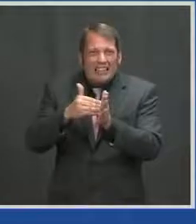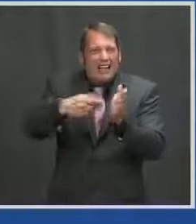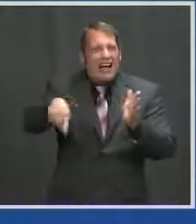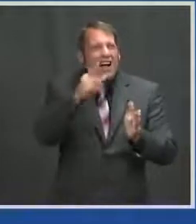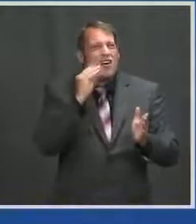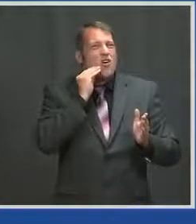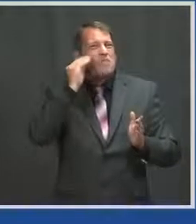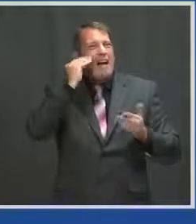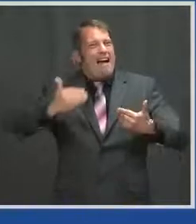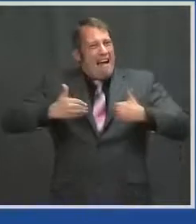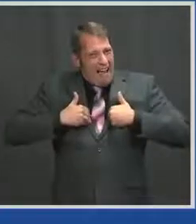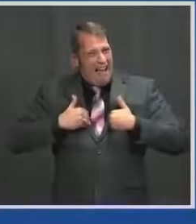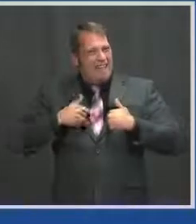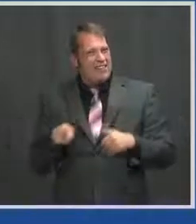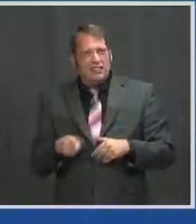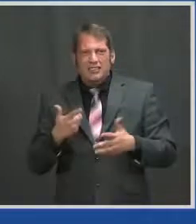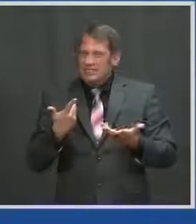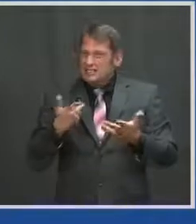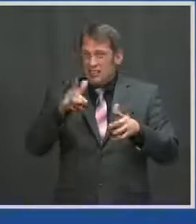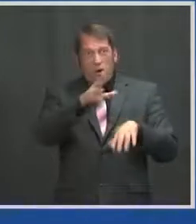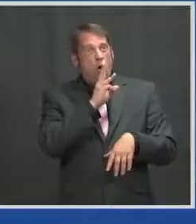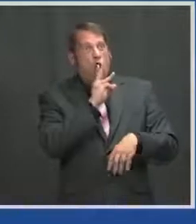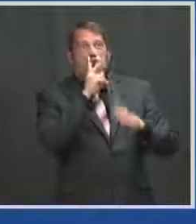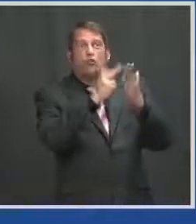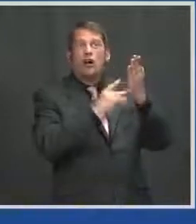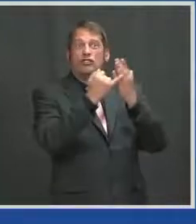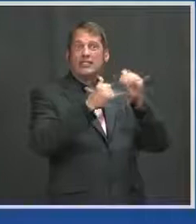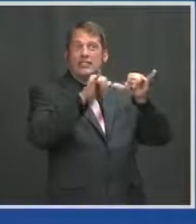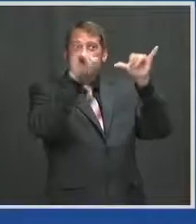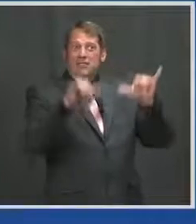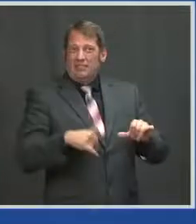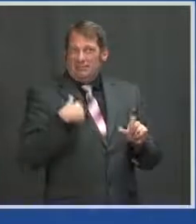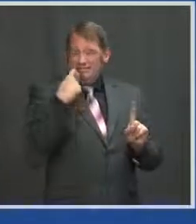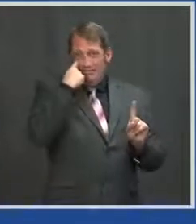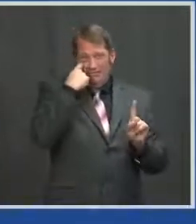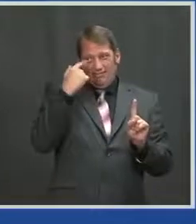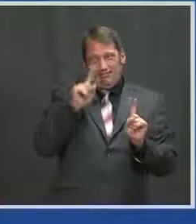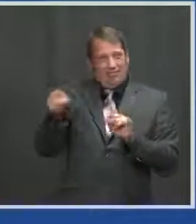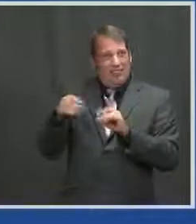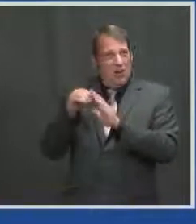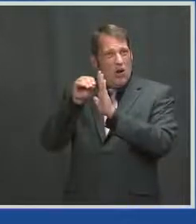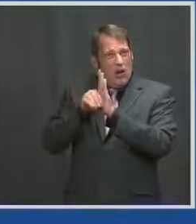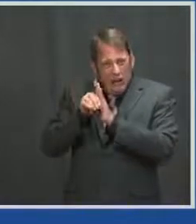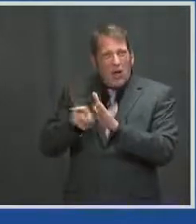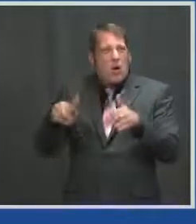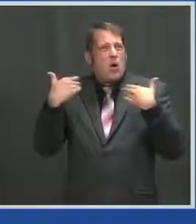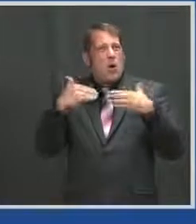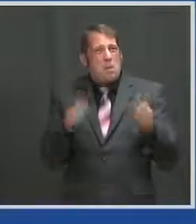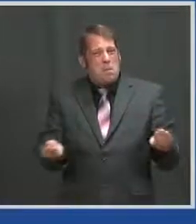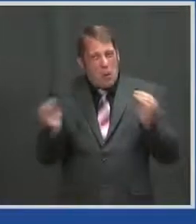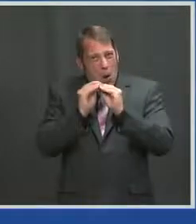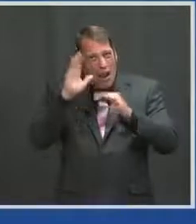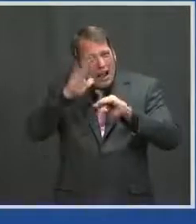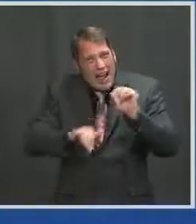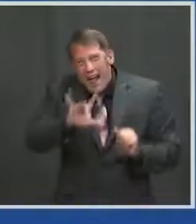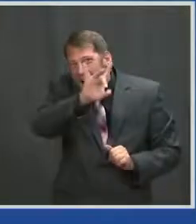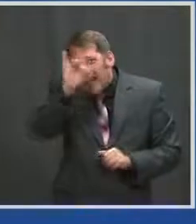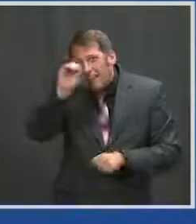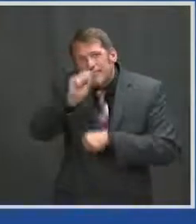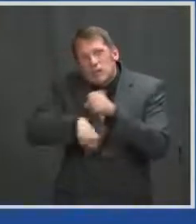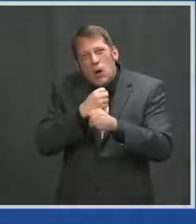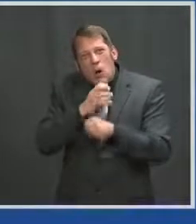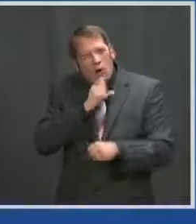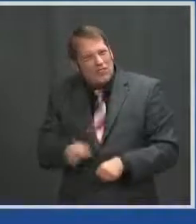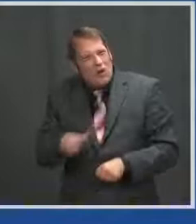system yesterday in New Orleans that was over 80 years old. It's in need of major overhaul. And by